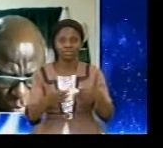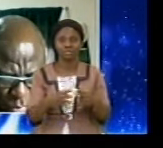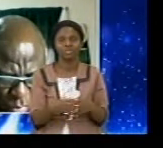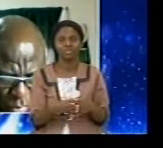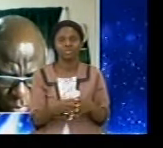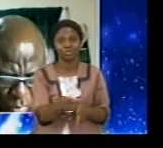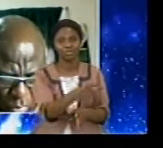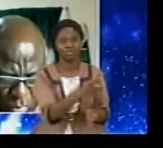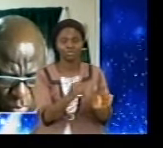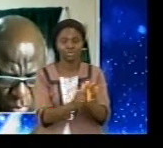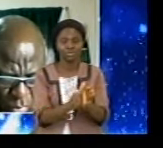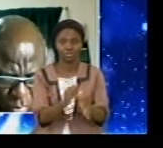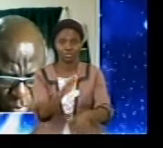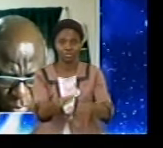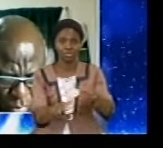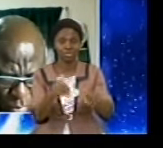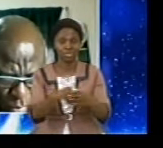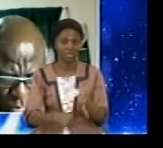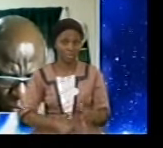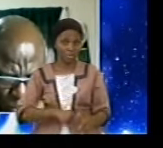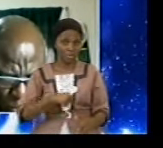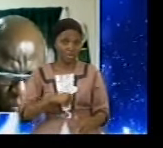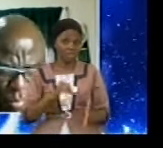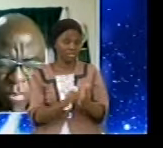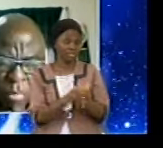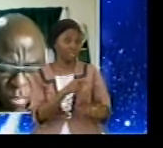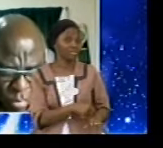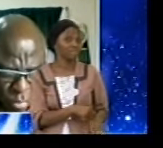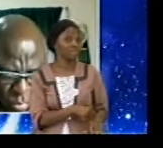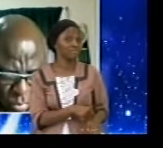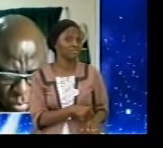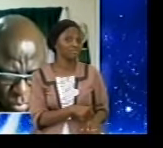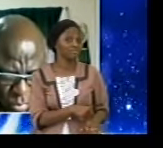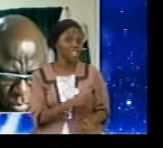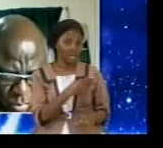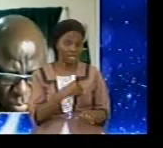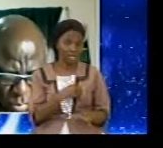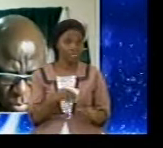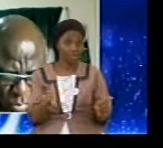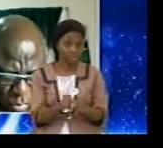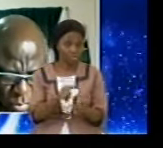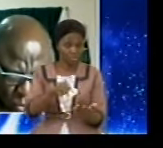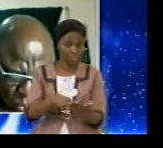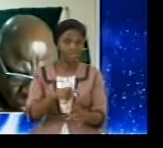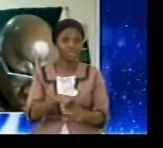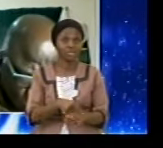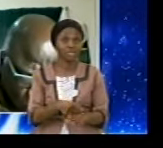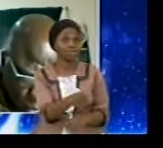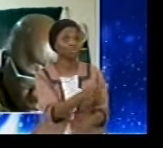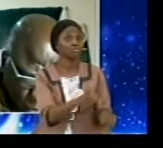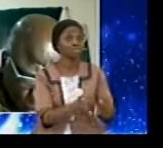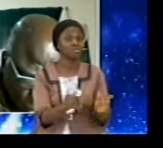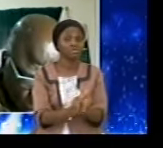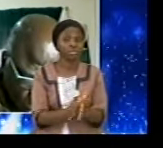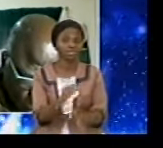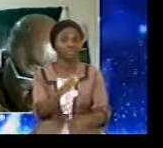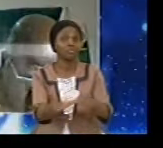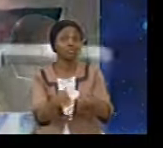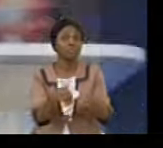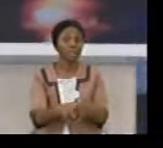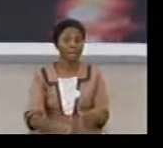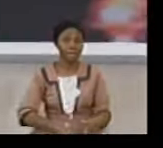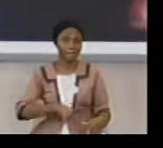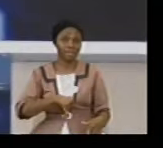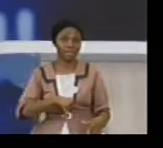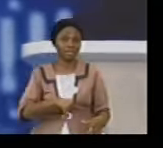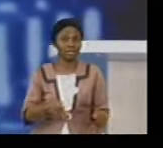in pride at that time and at this time, those that walk in pride, like